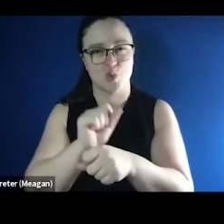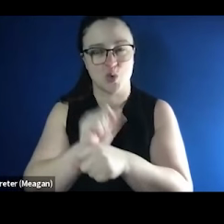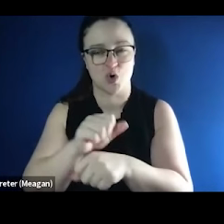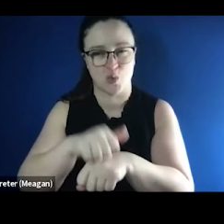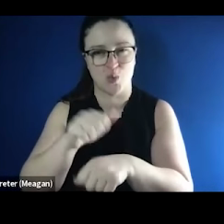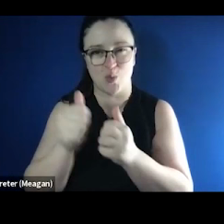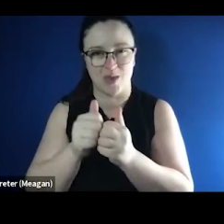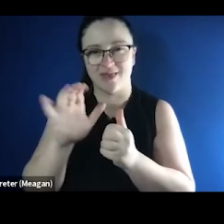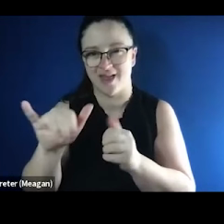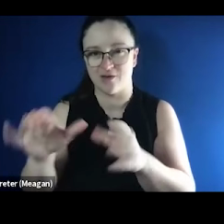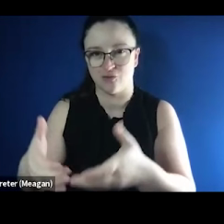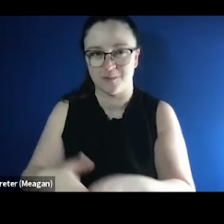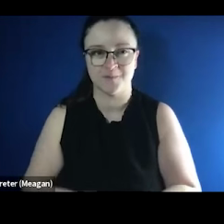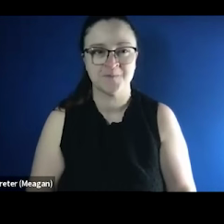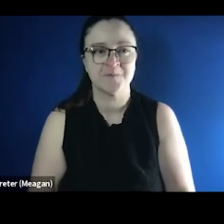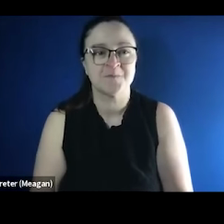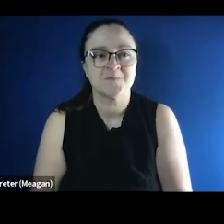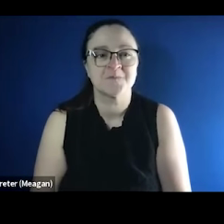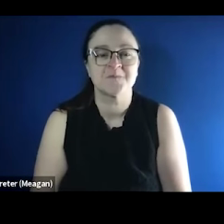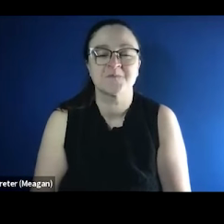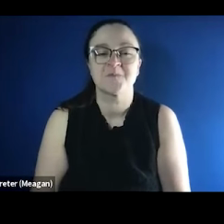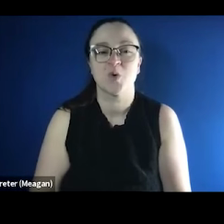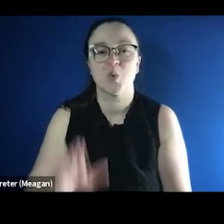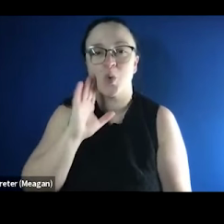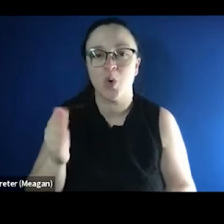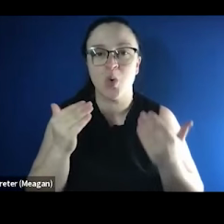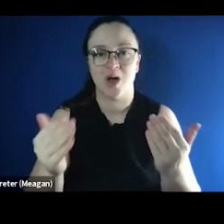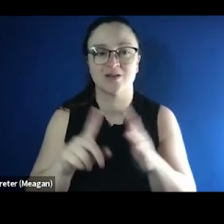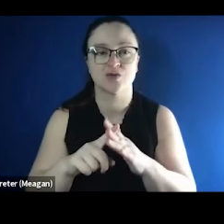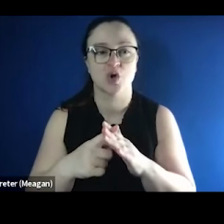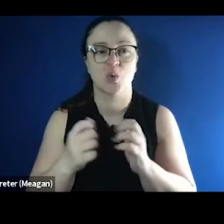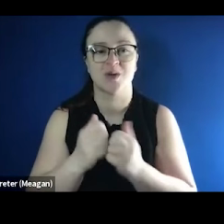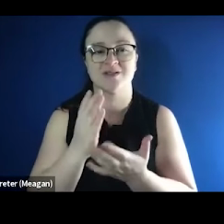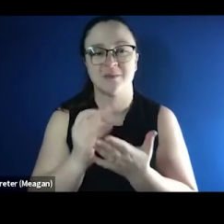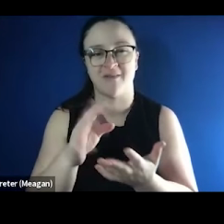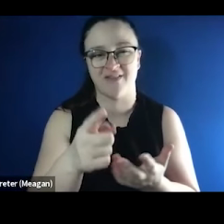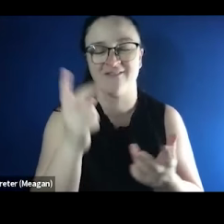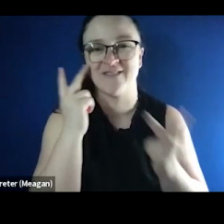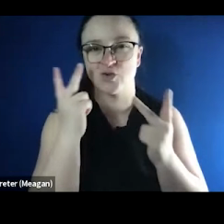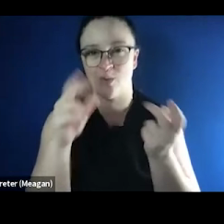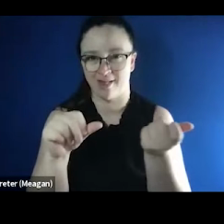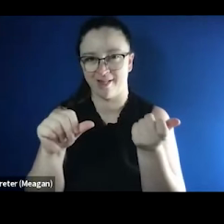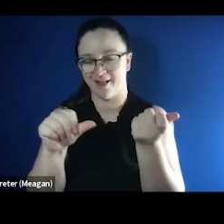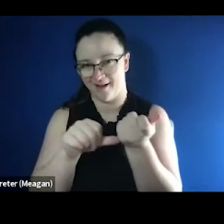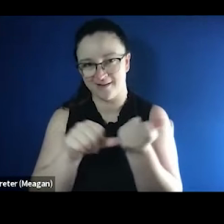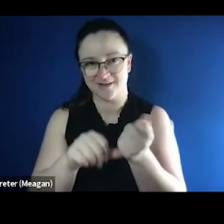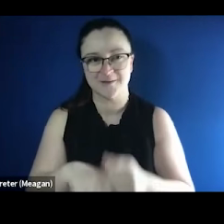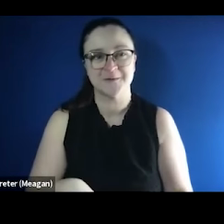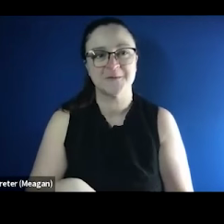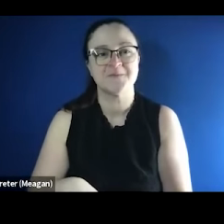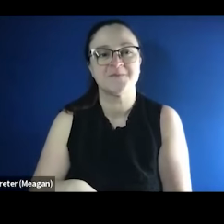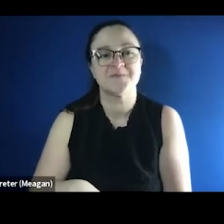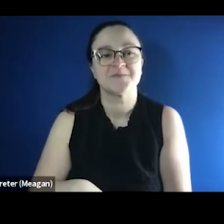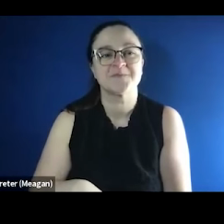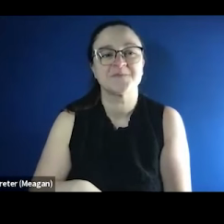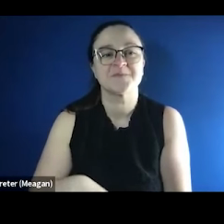All right. So let's go ahead and get started with some of these visual aids here. So the etiology